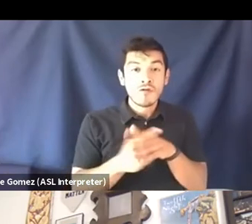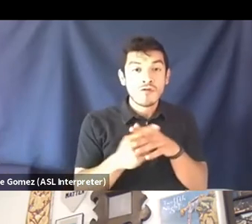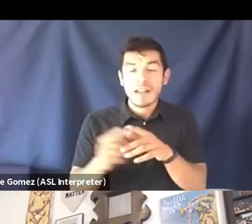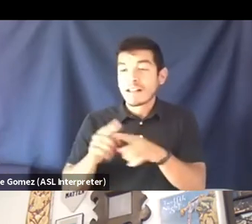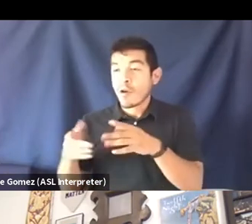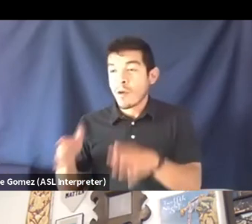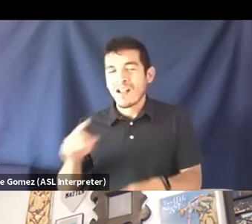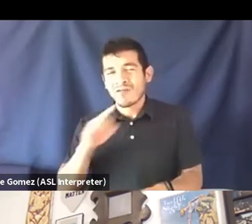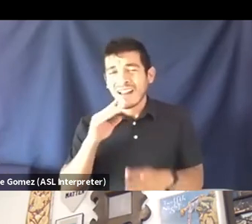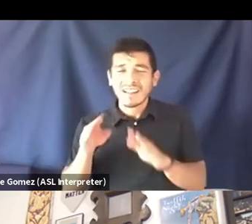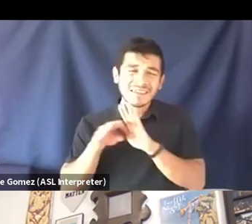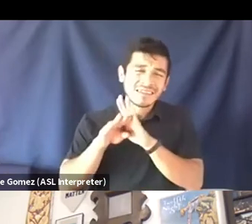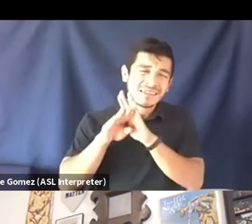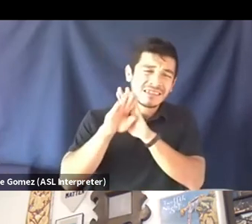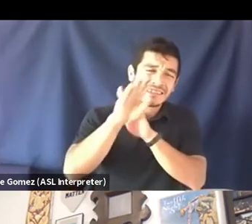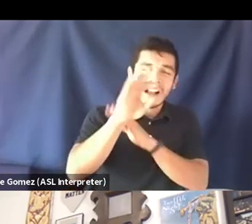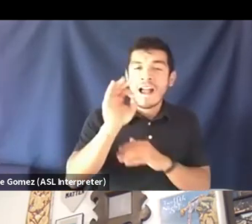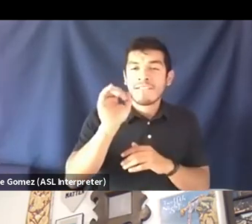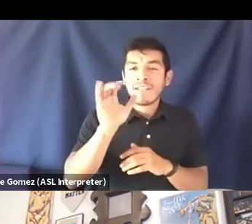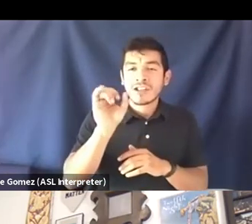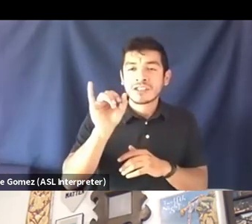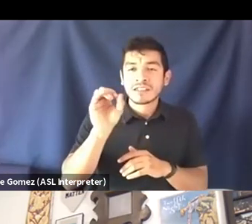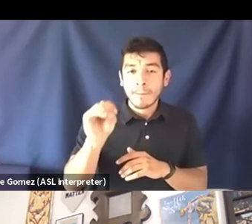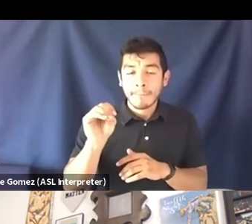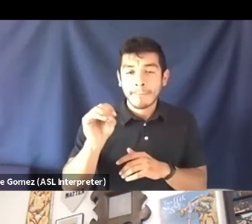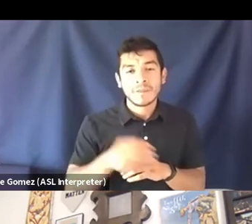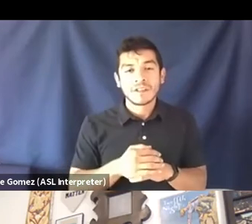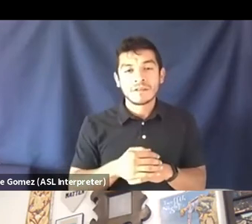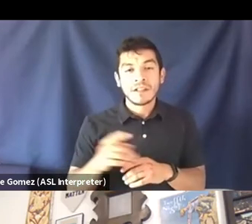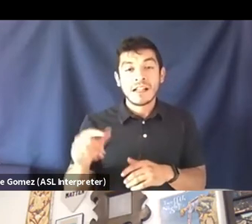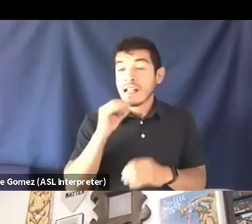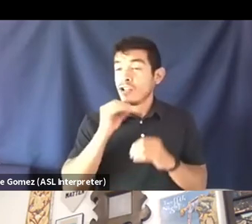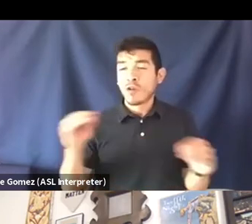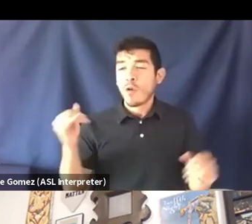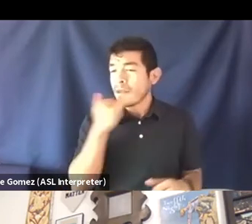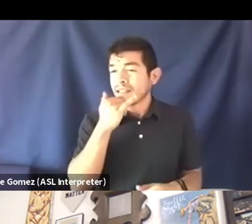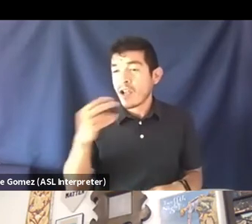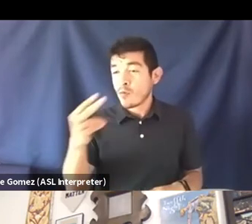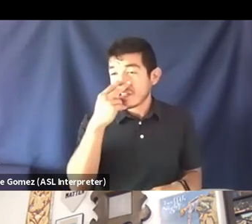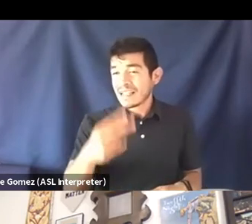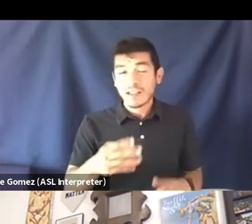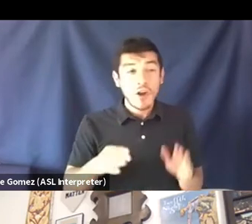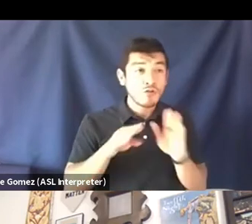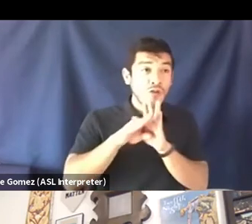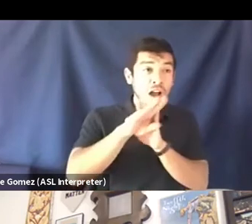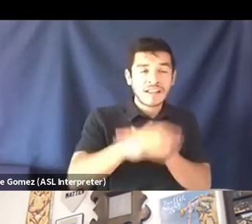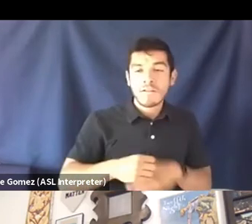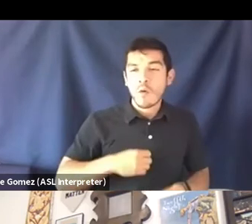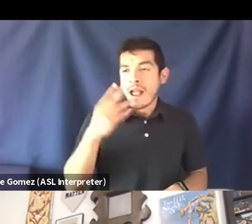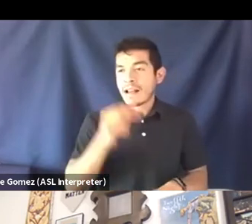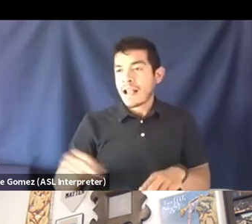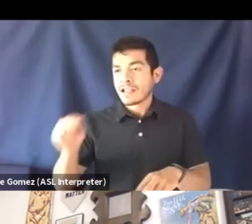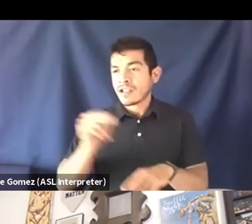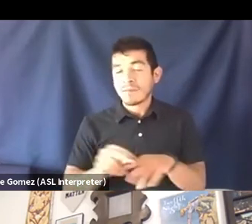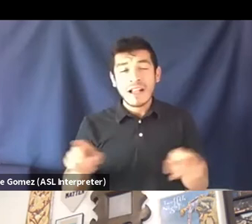fascism. And it's no mistake that we're seeing the rise of white nationalism at the same time that we're starting to see more and more and